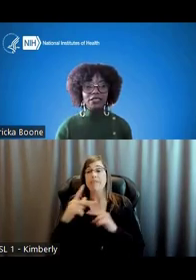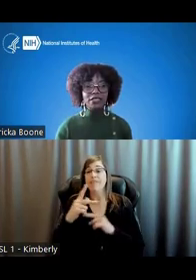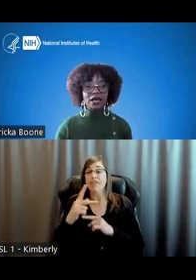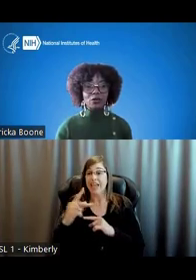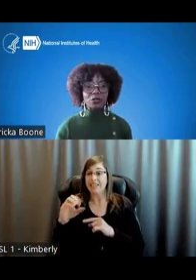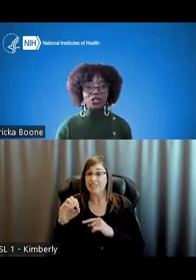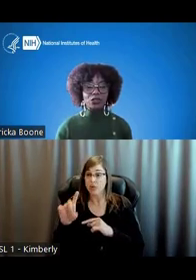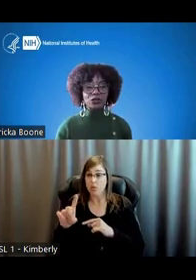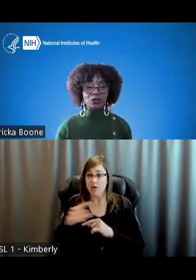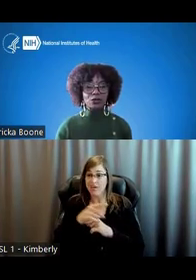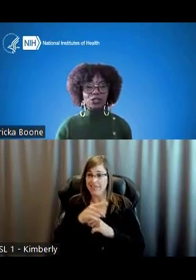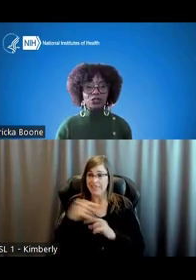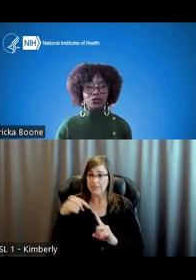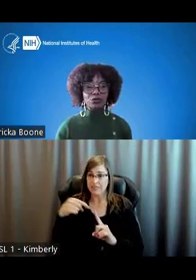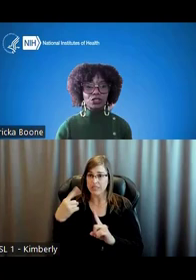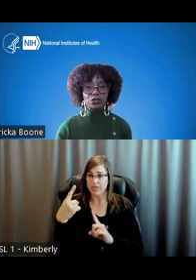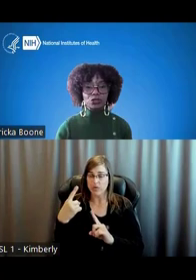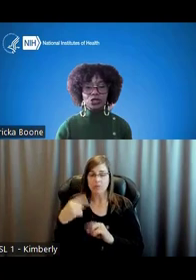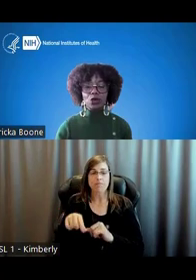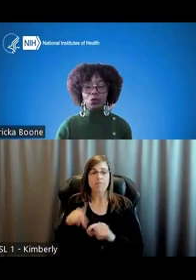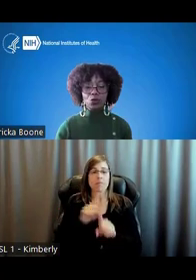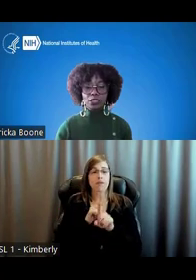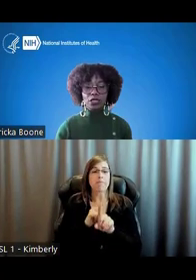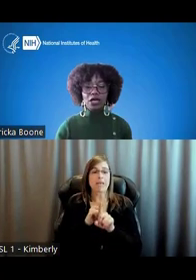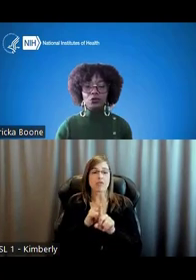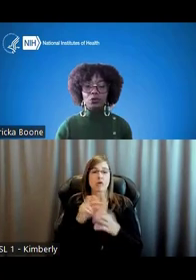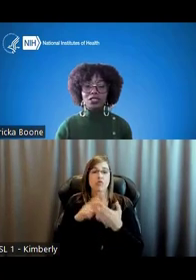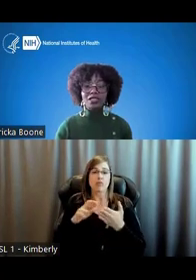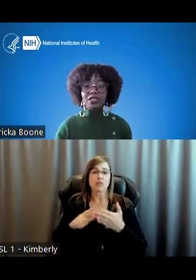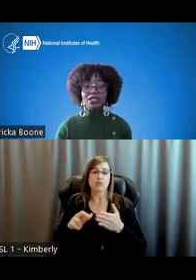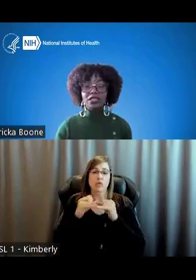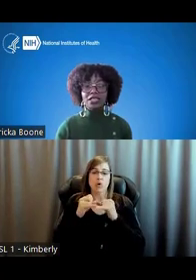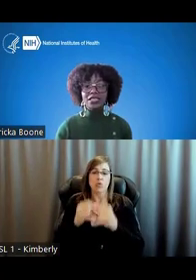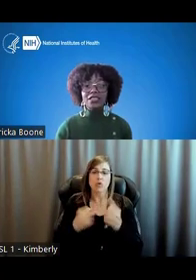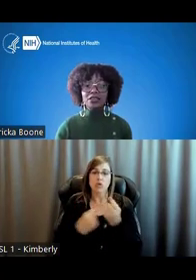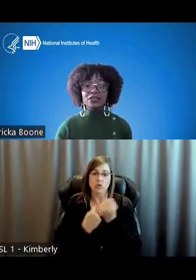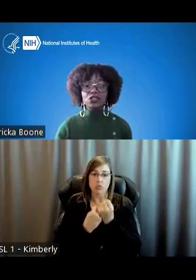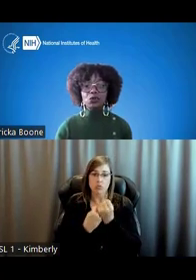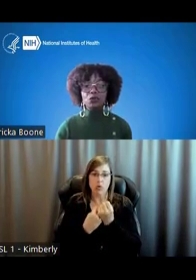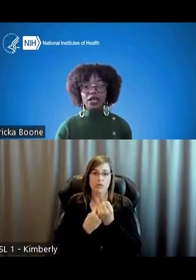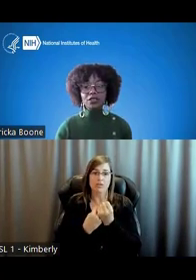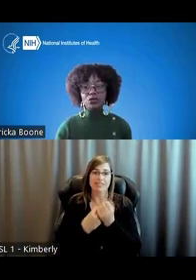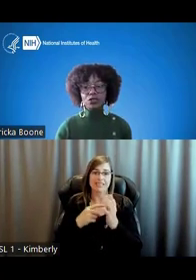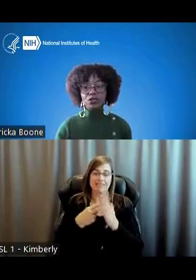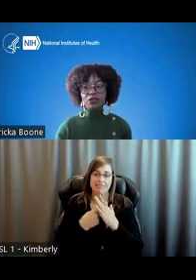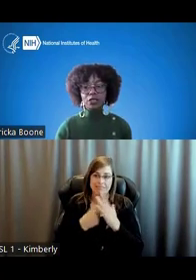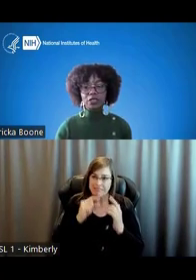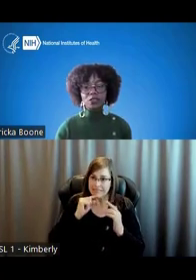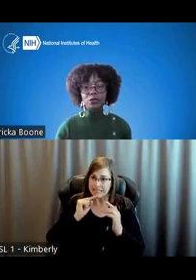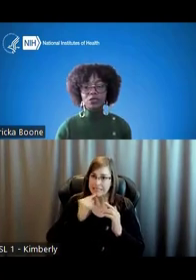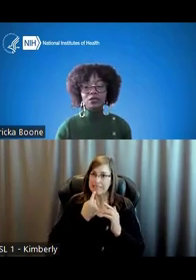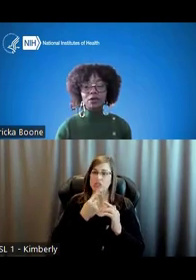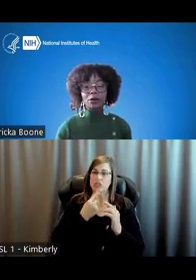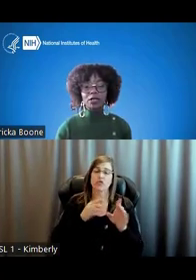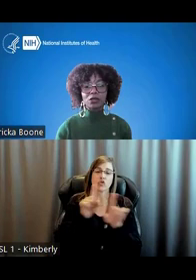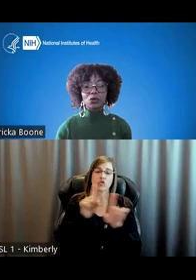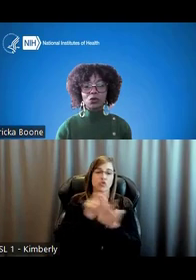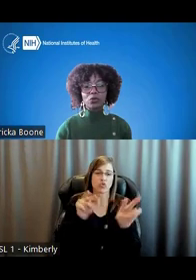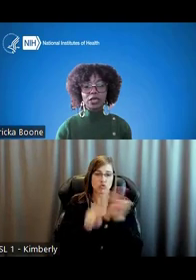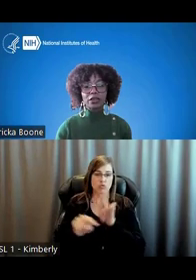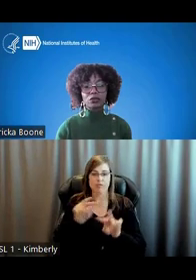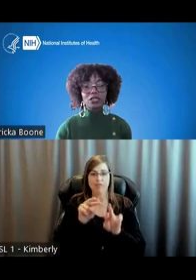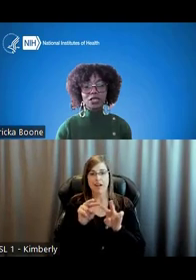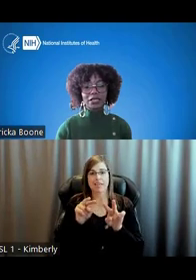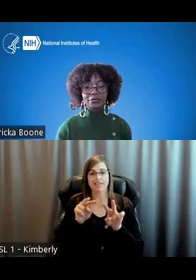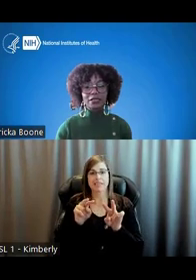For the K01, this particular mentored research award supports intensive supervised career development experience in biomedical